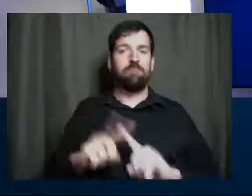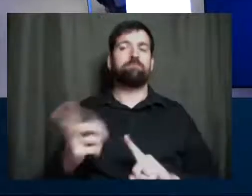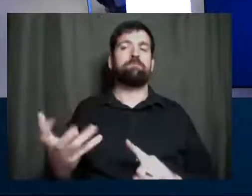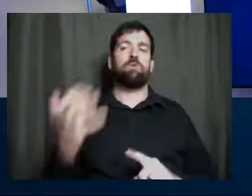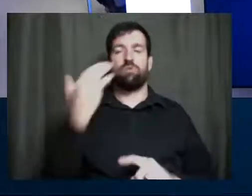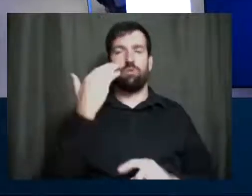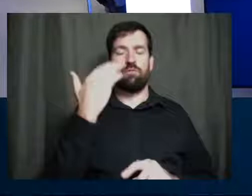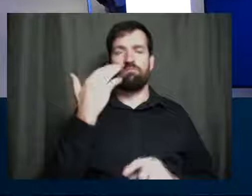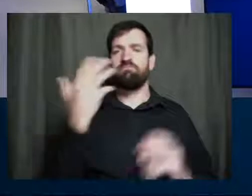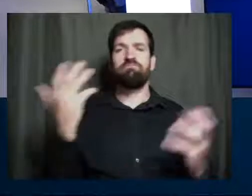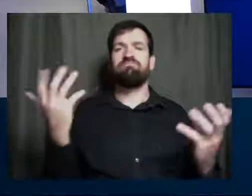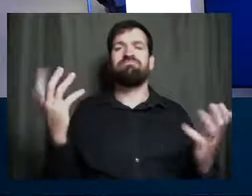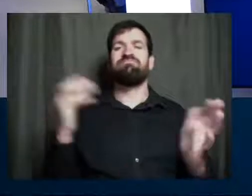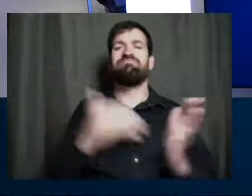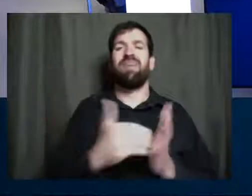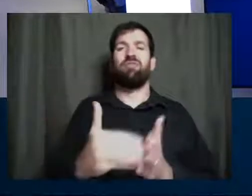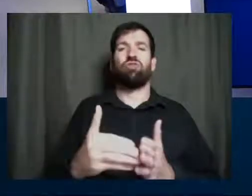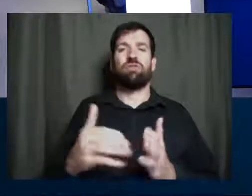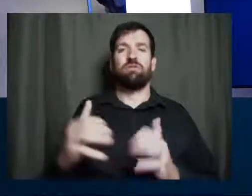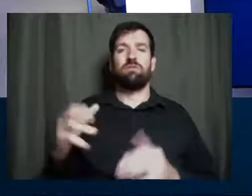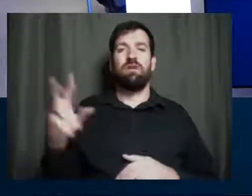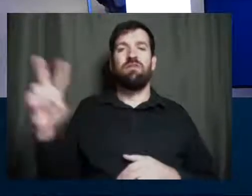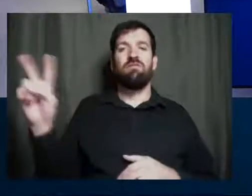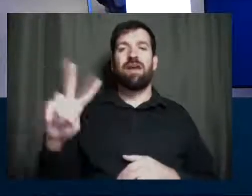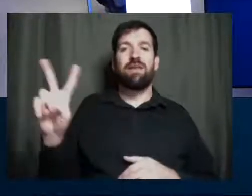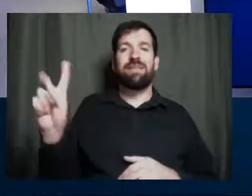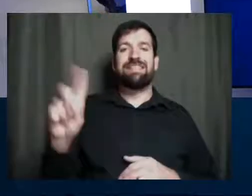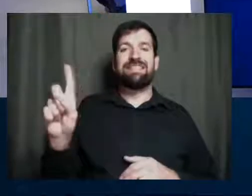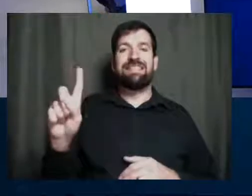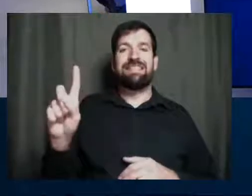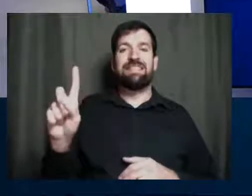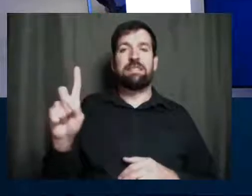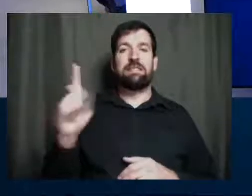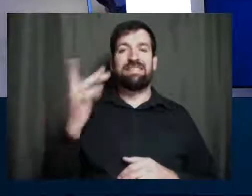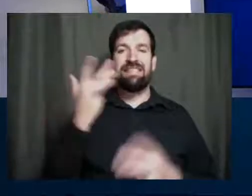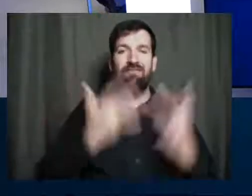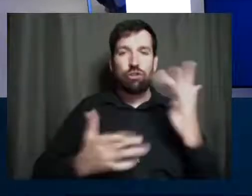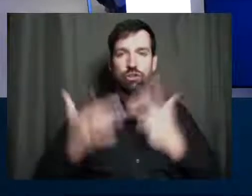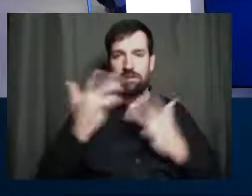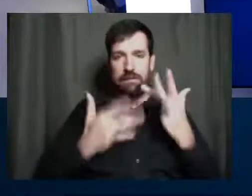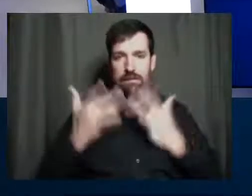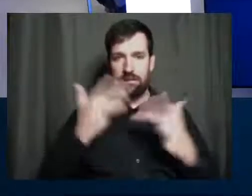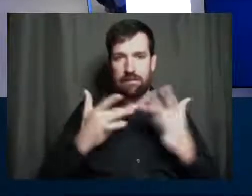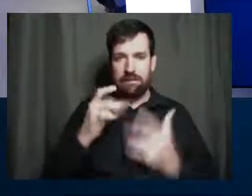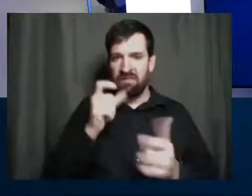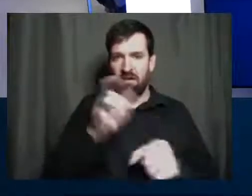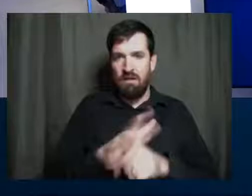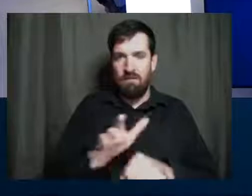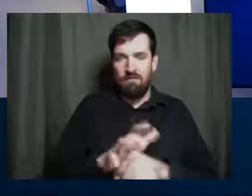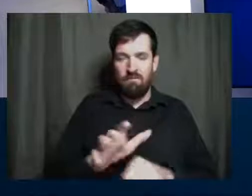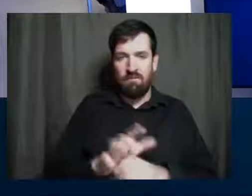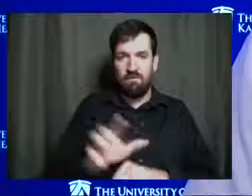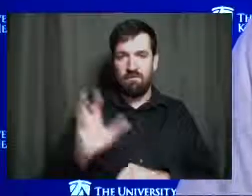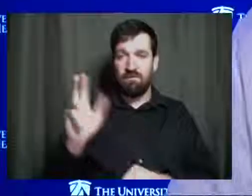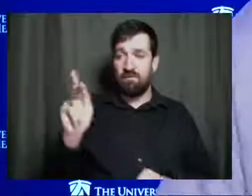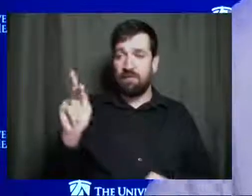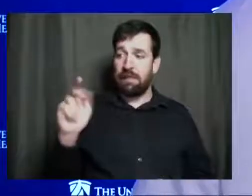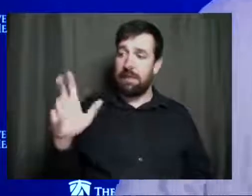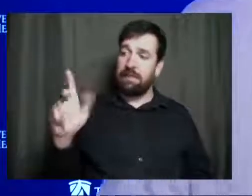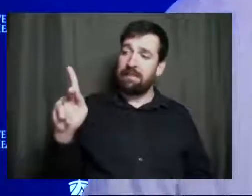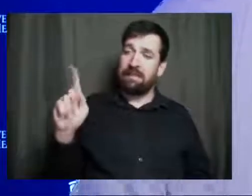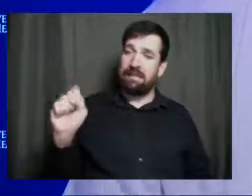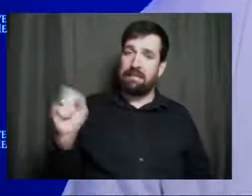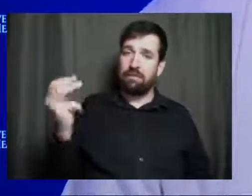prevalence of vitamin D deficiency in Kansas and Missouri? Just any insight you can give on that? Yeah, I think you'd probably have to